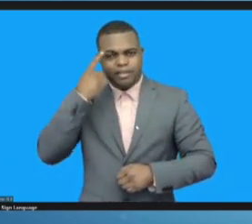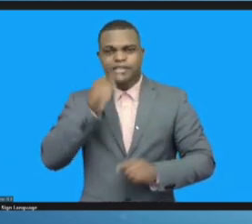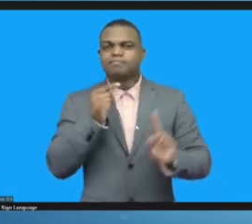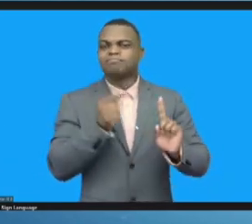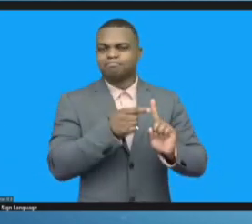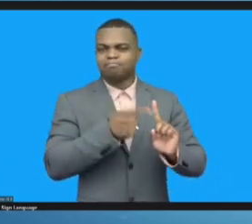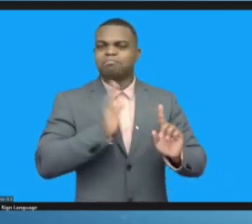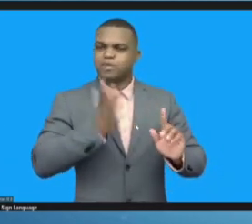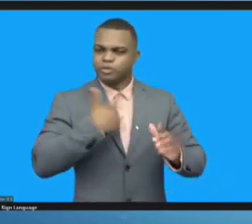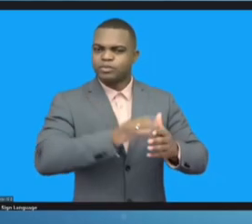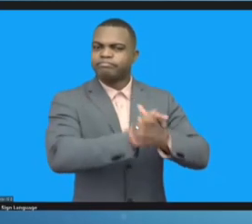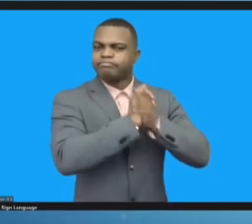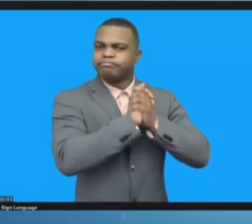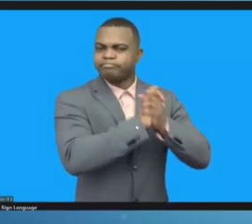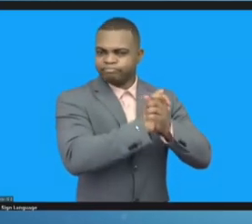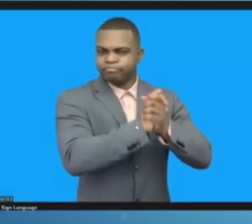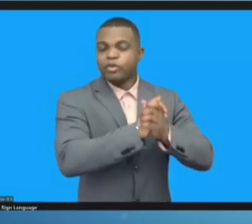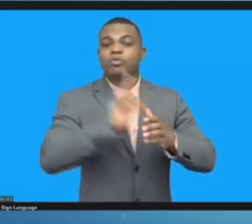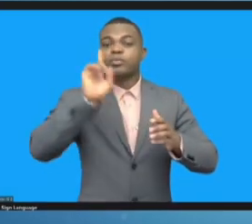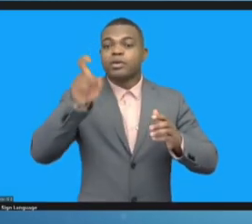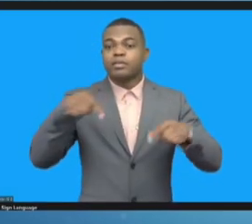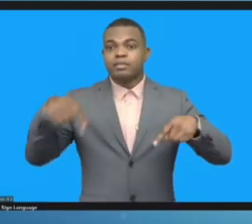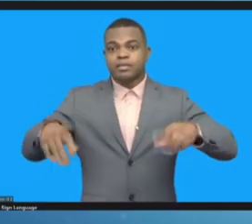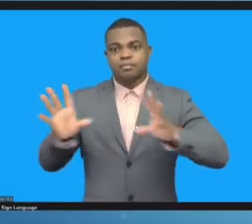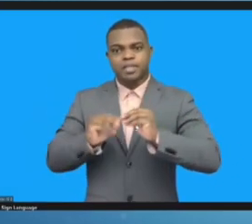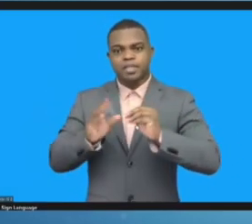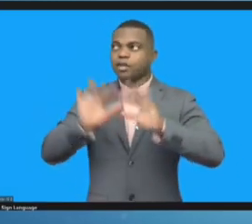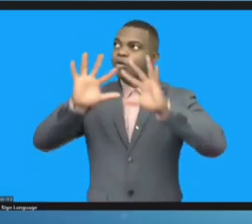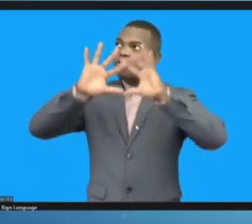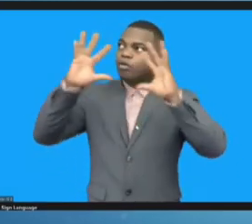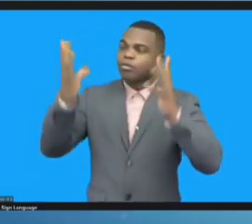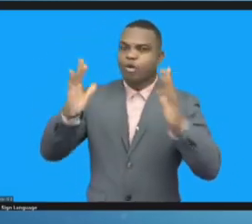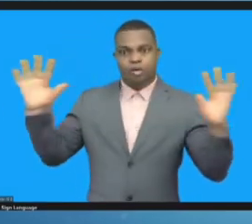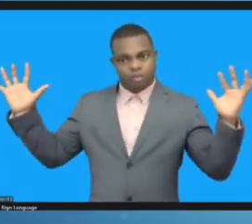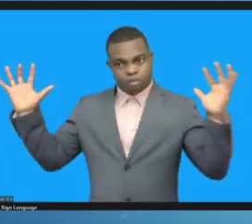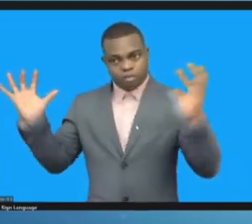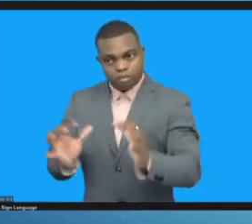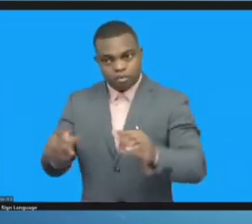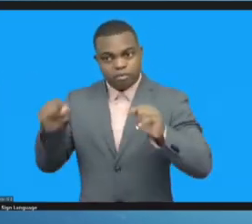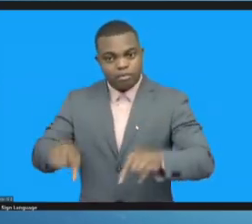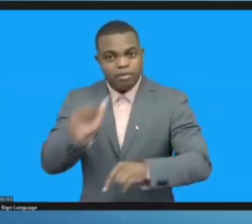in this case. Would you please sit down, ladies and gentlemen? Thank you very much.